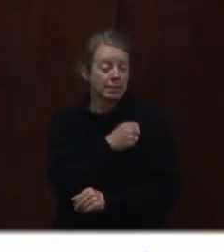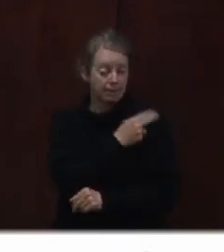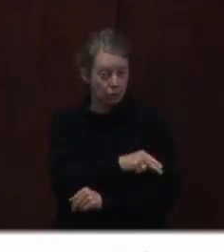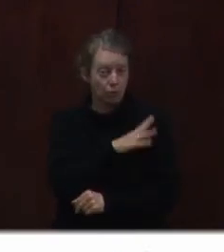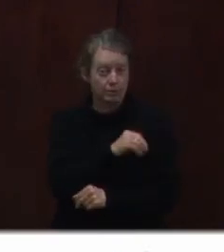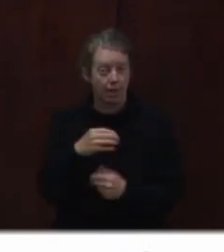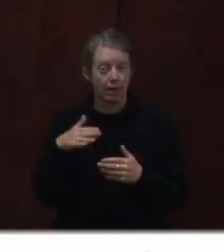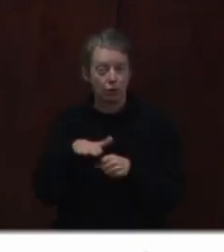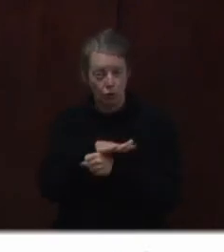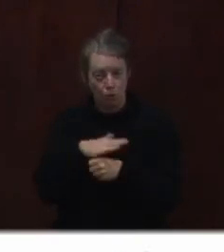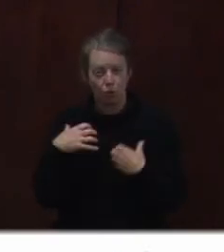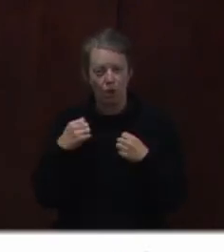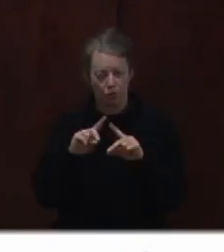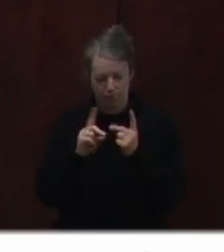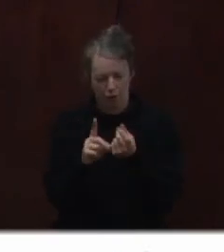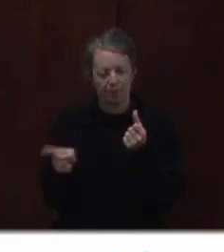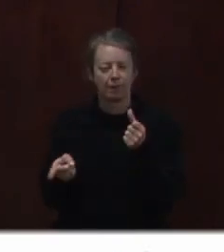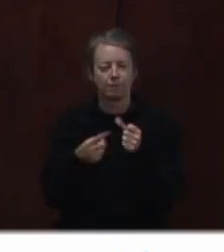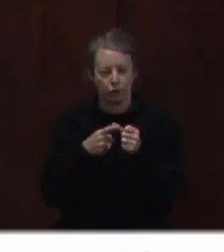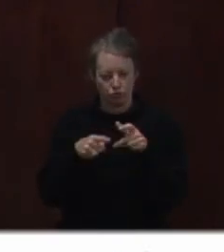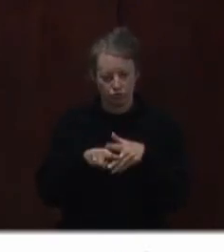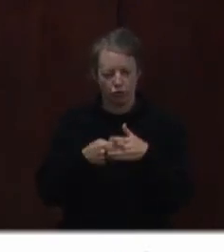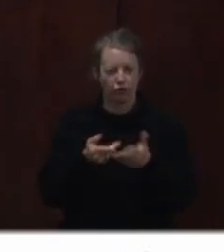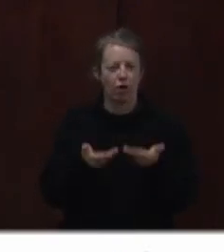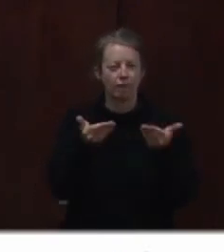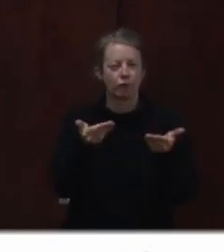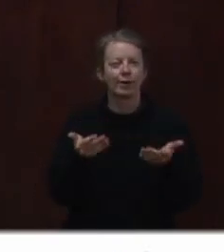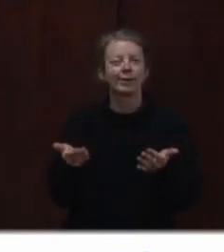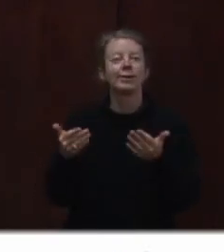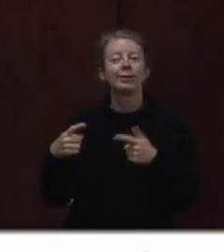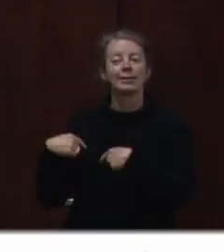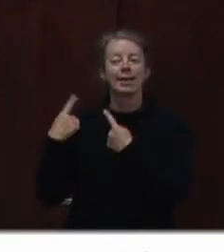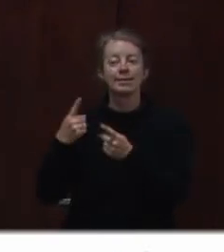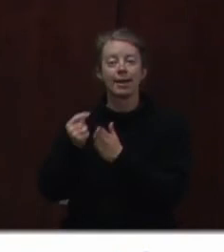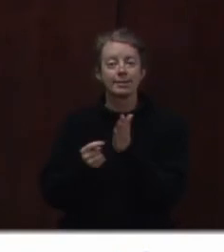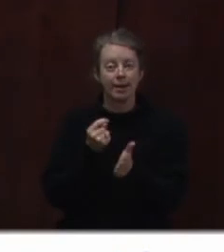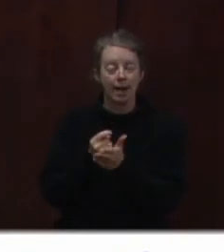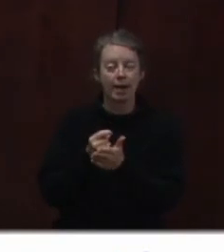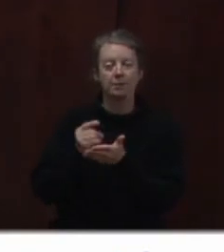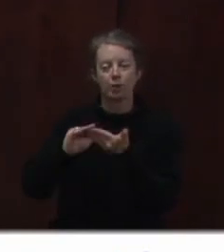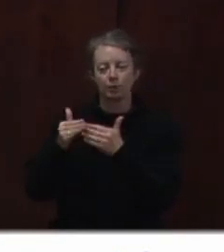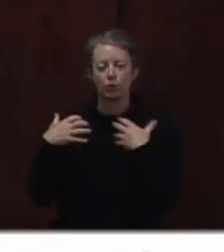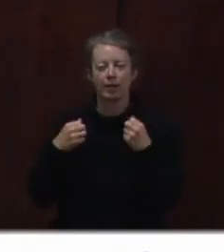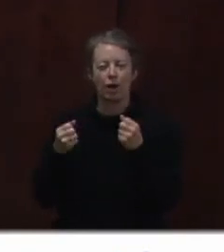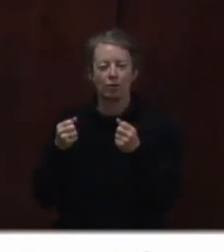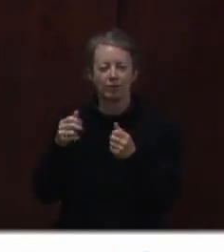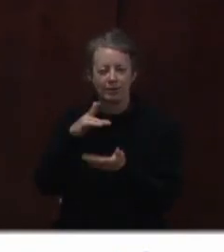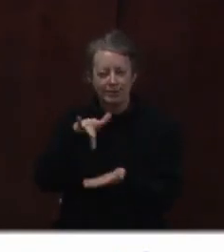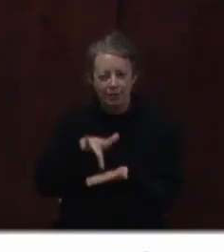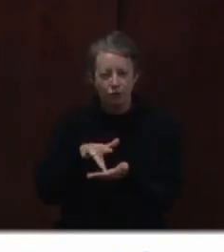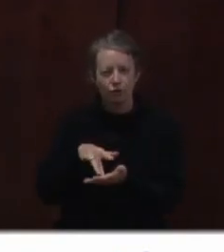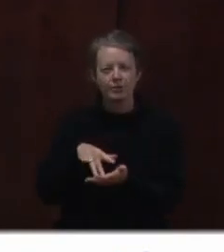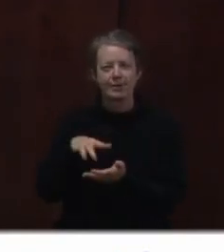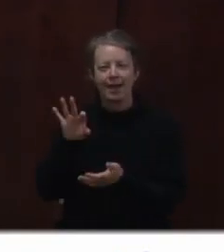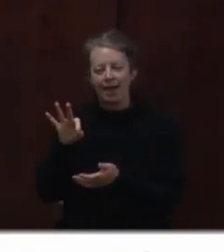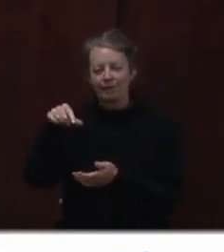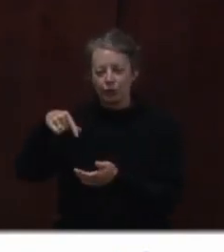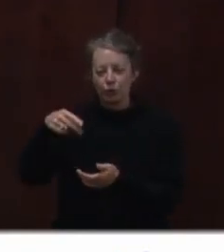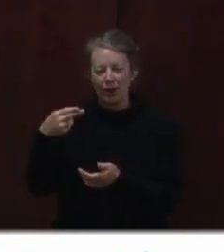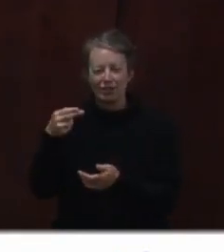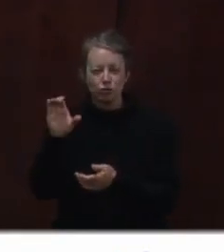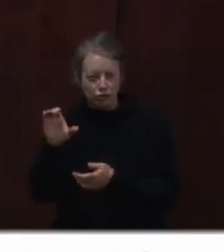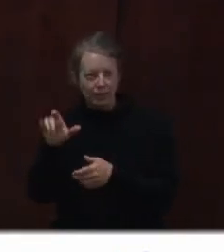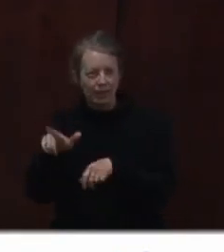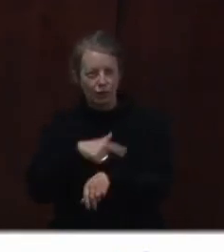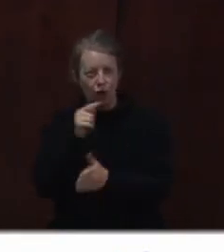on board, and since then, our community health centers, our FQHCs have been brought on board. We also have commercial